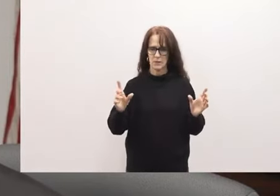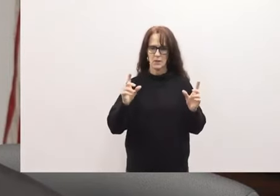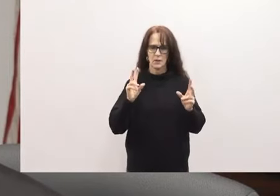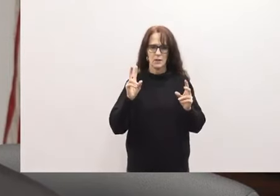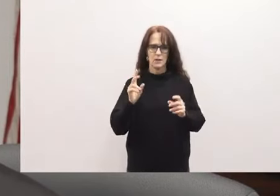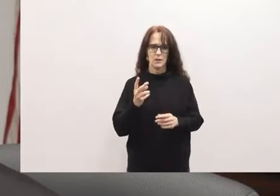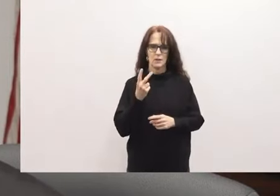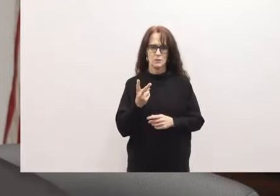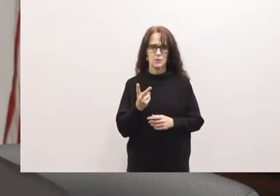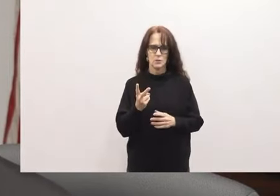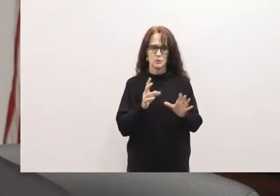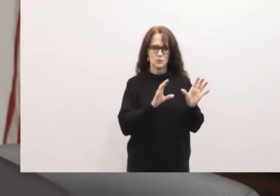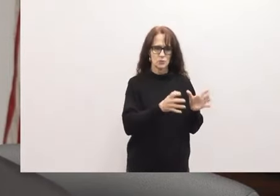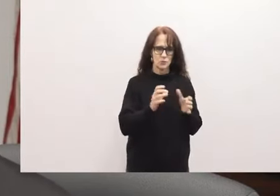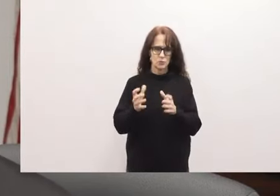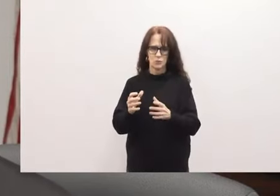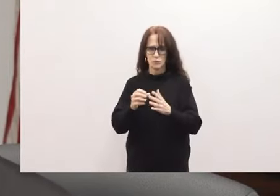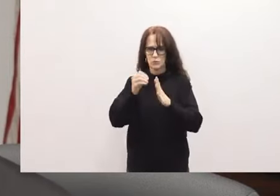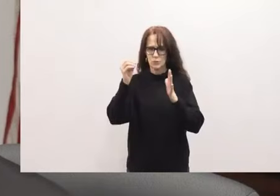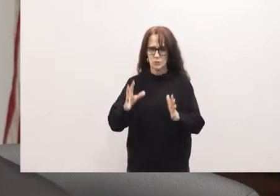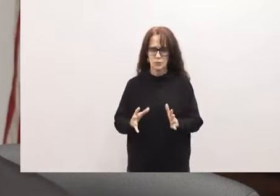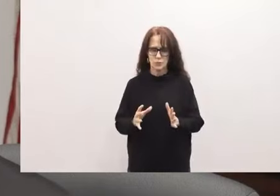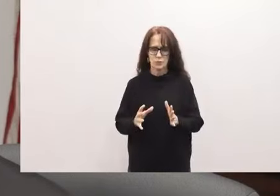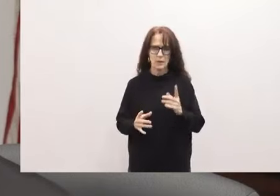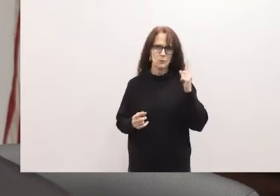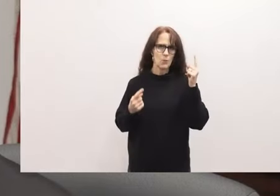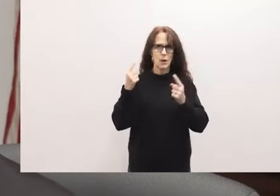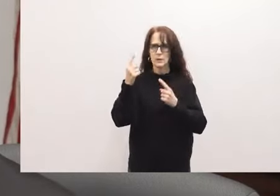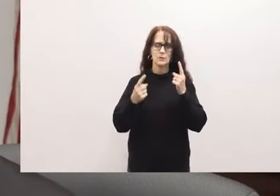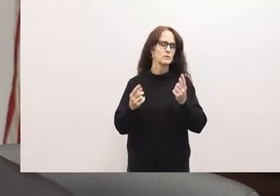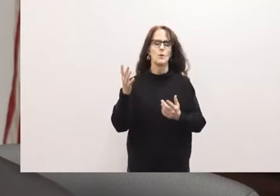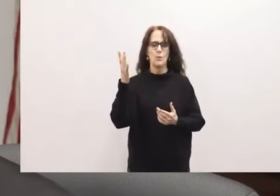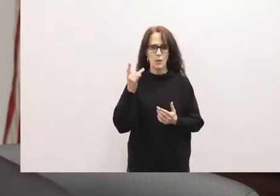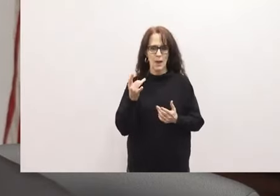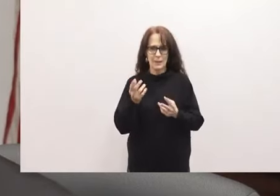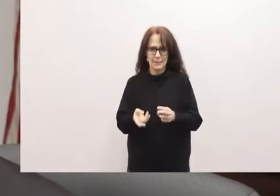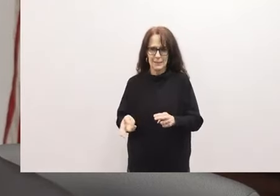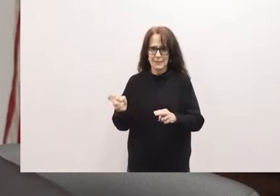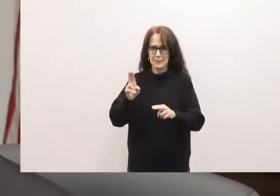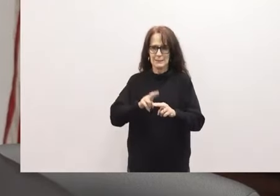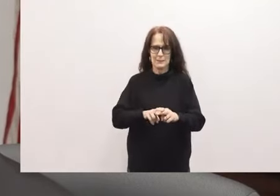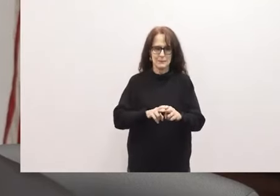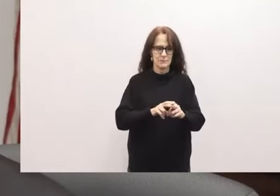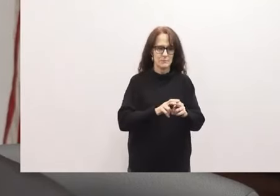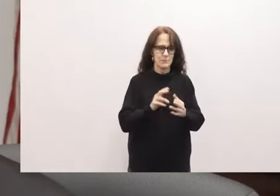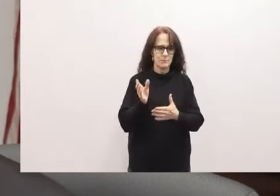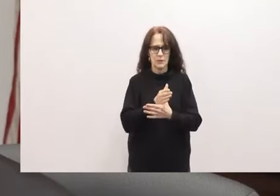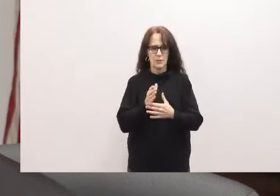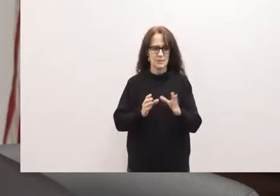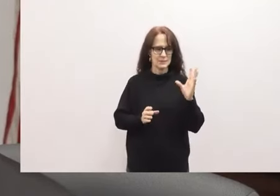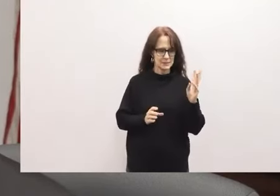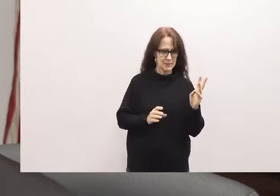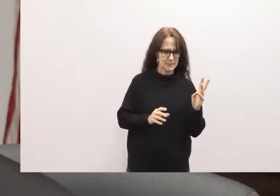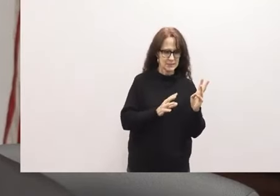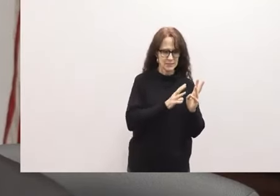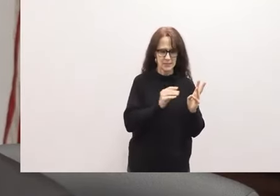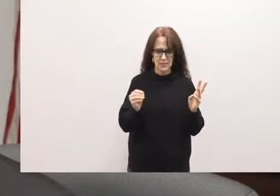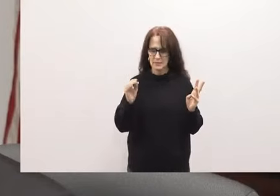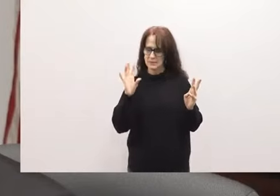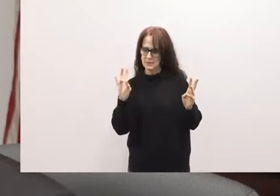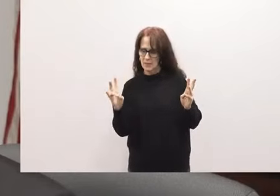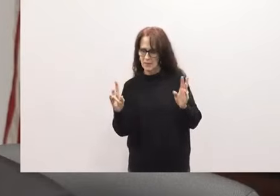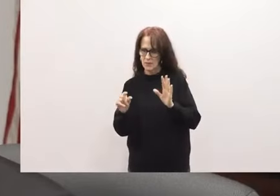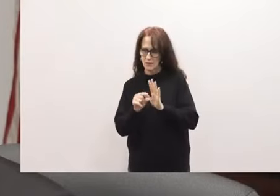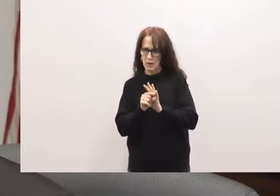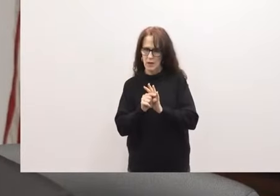of students, but any wonderings as to why there's an increase between sixth grade and seventh grade, if